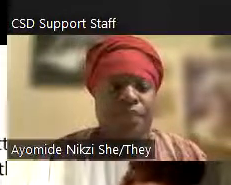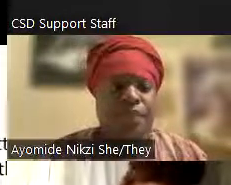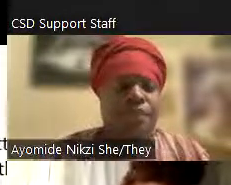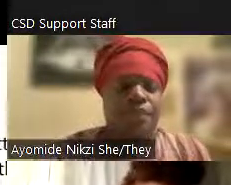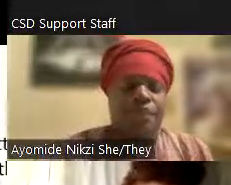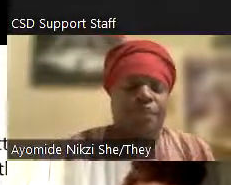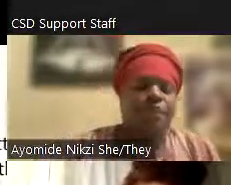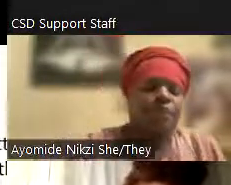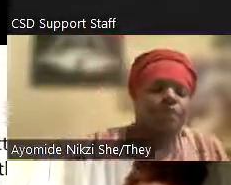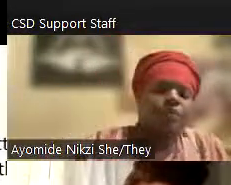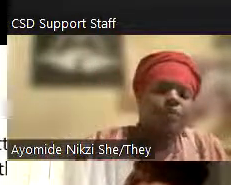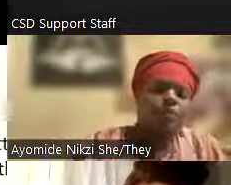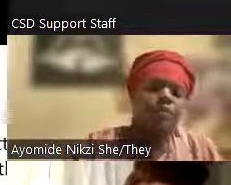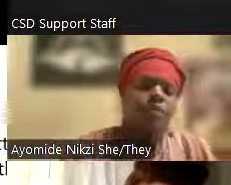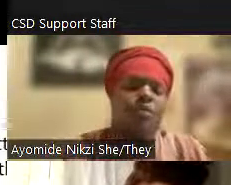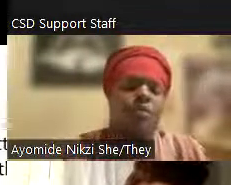Okay, thank you.